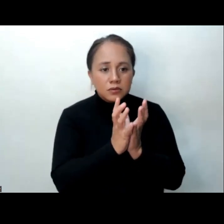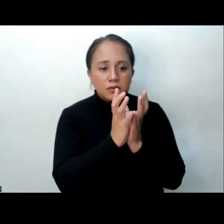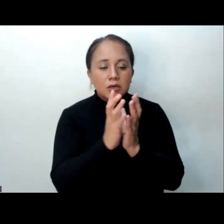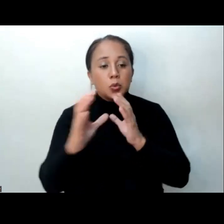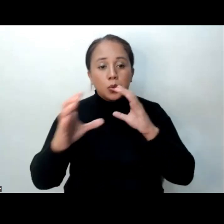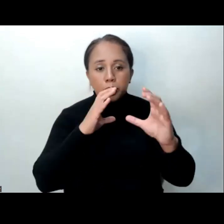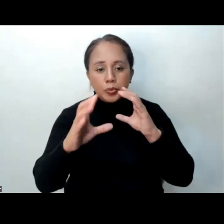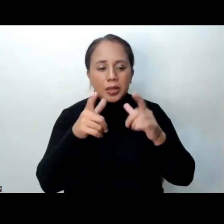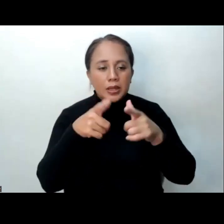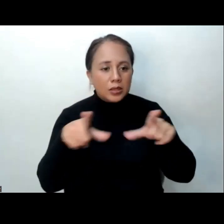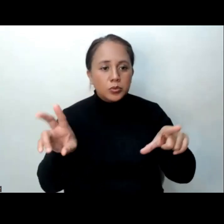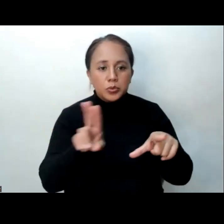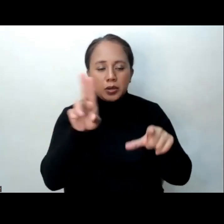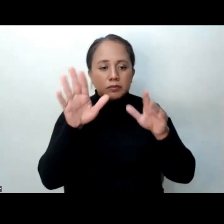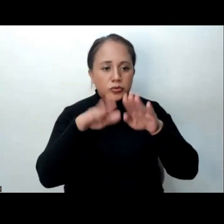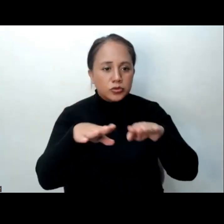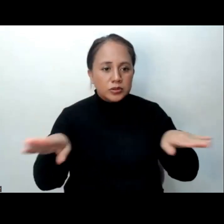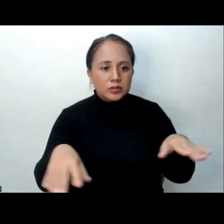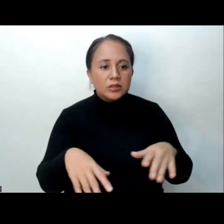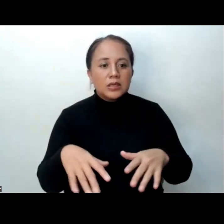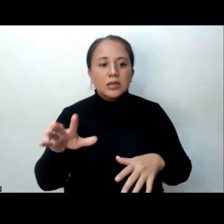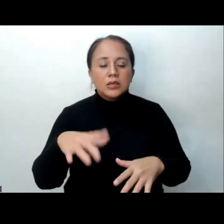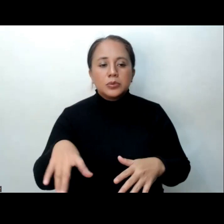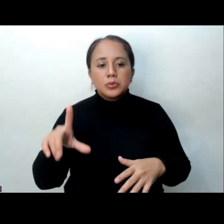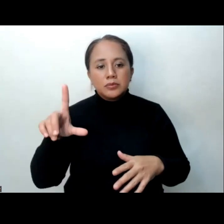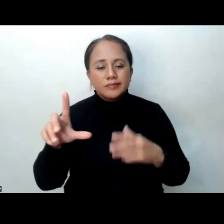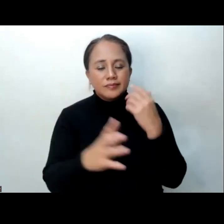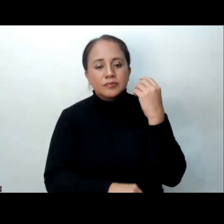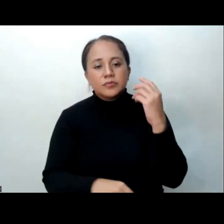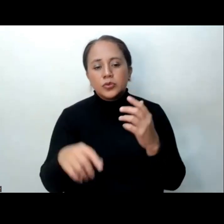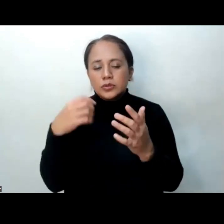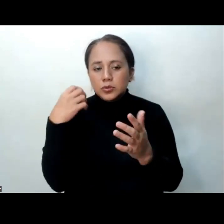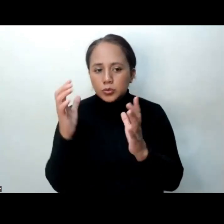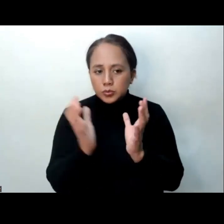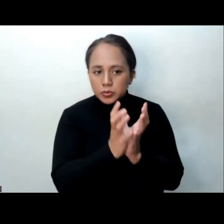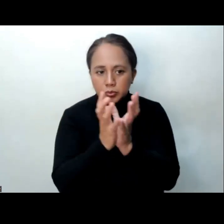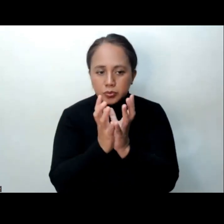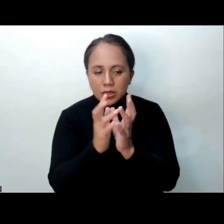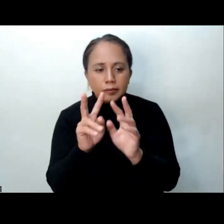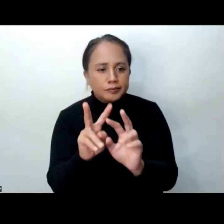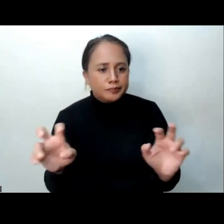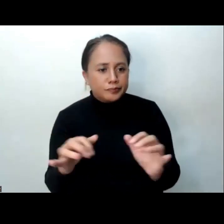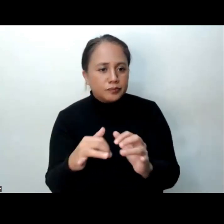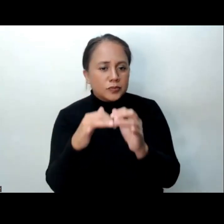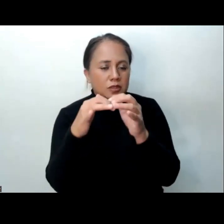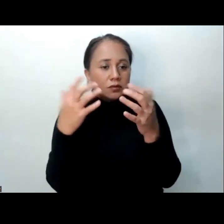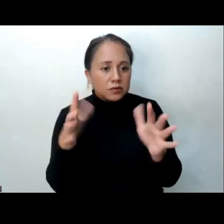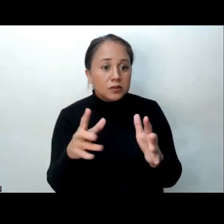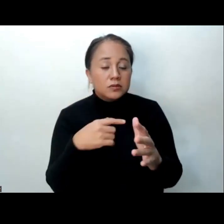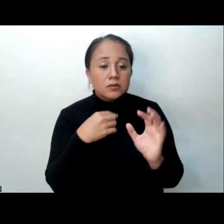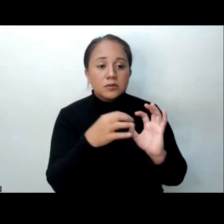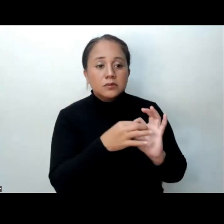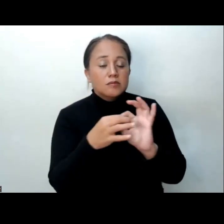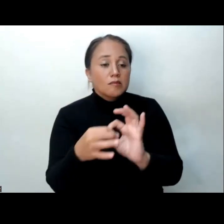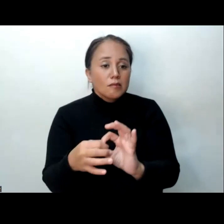communicative language use of children in low-income communities, a research to build on. As you can see, this is very related